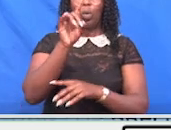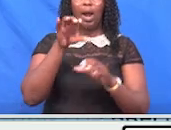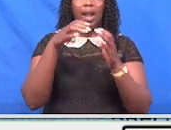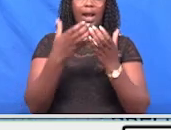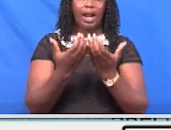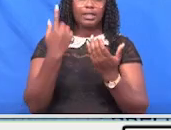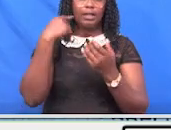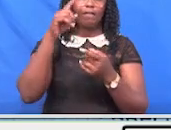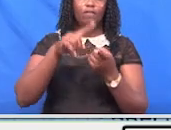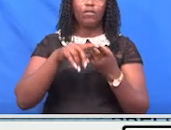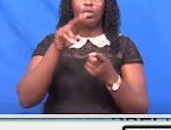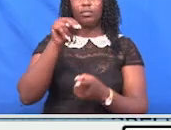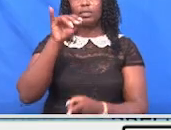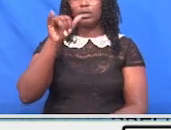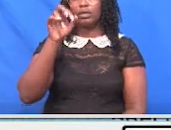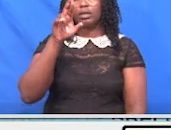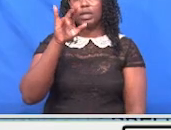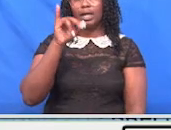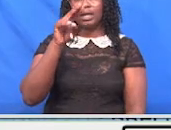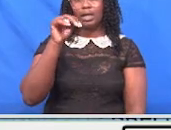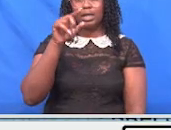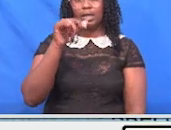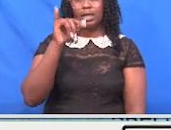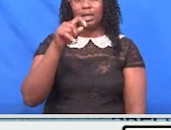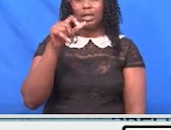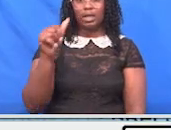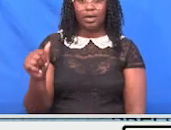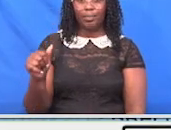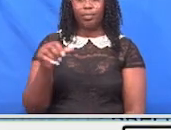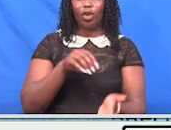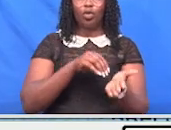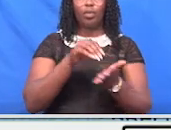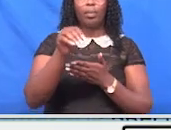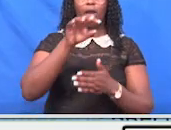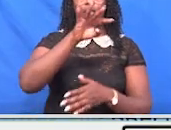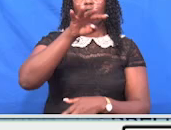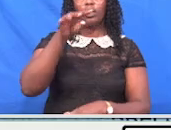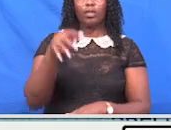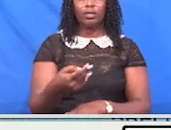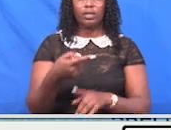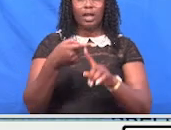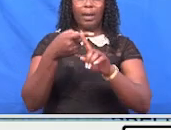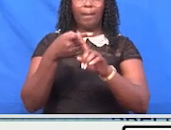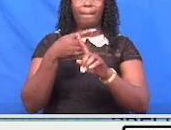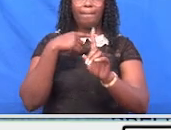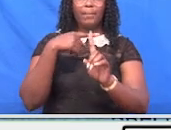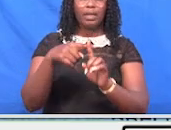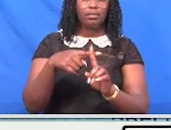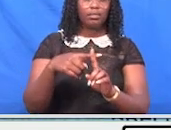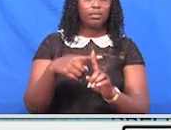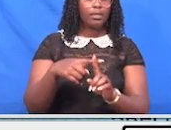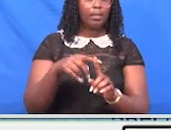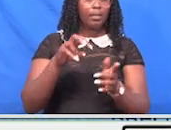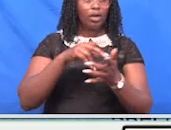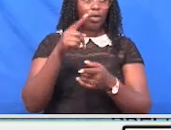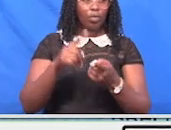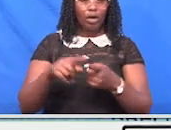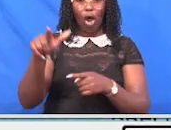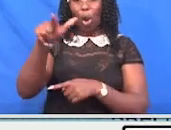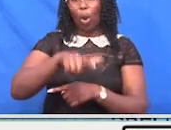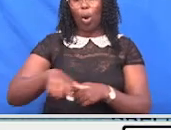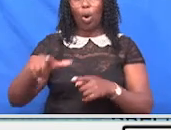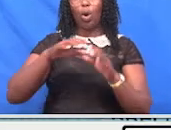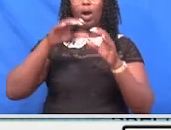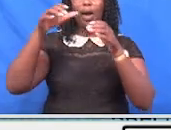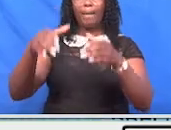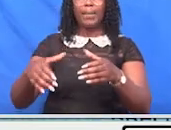pencil. So we will do. So that is 4,000, so that's 7,000. Okay. You're a local company. Are you a local company registering? Yes.